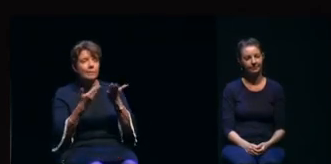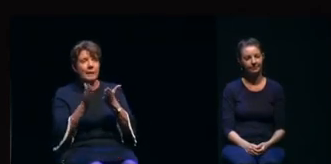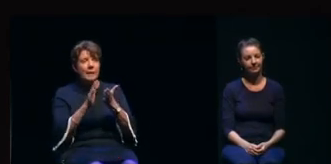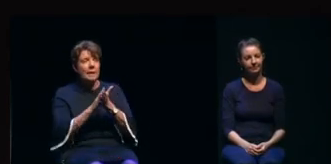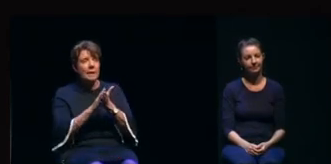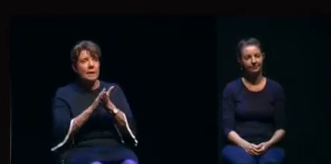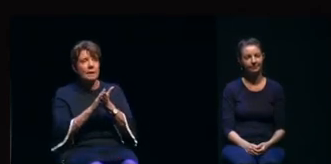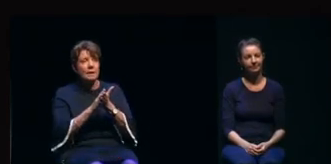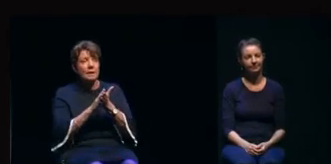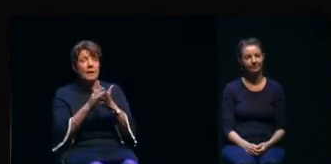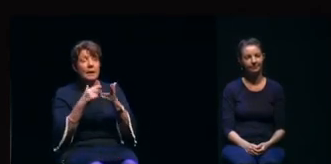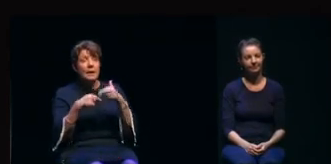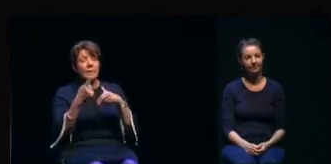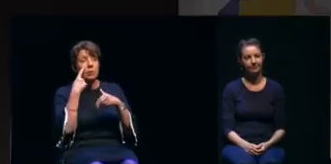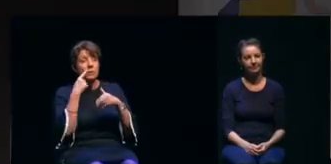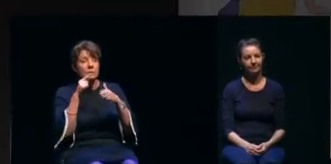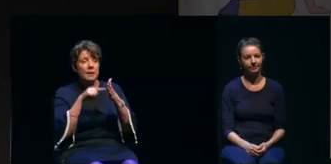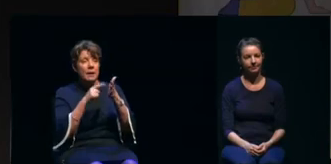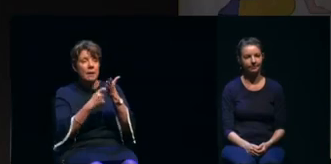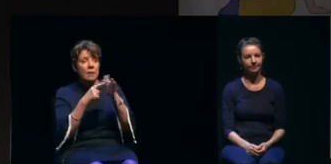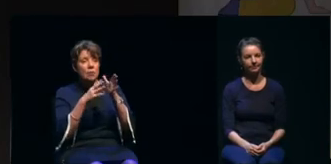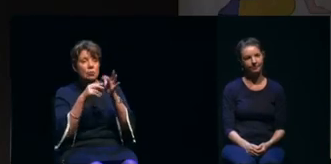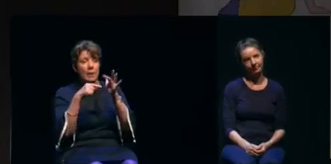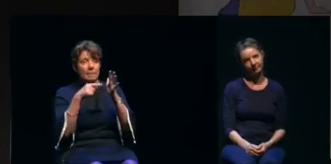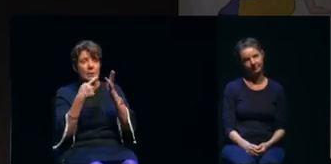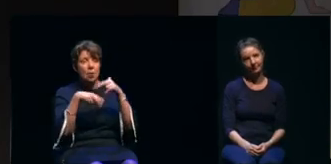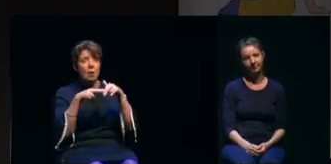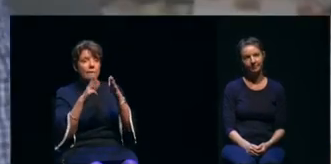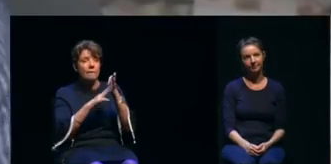have we really gone when you see the treatment of Meghan Markle?